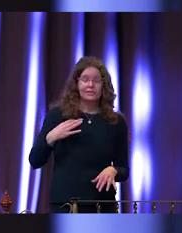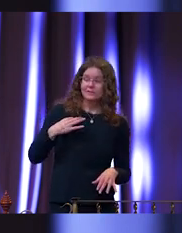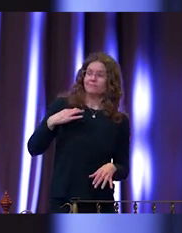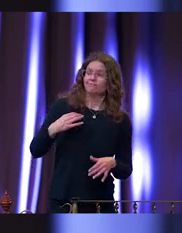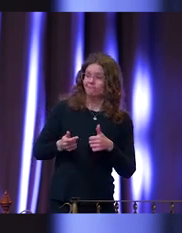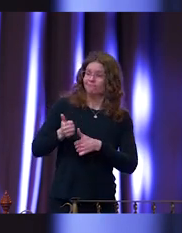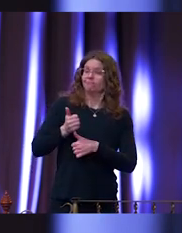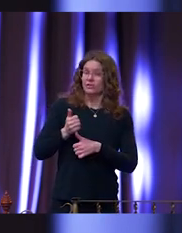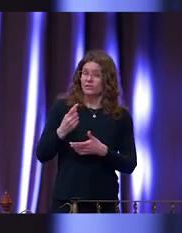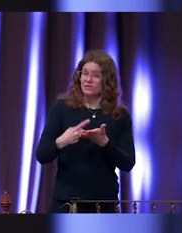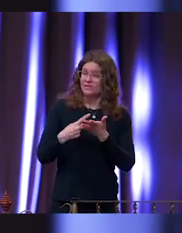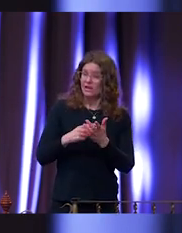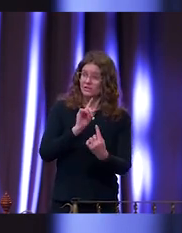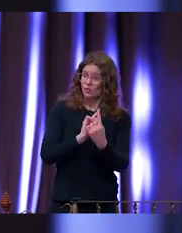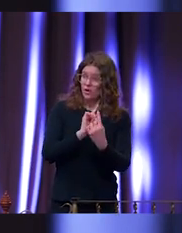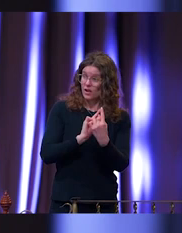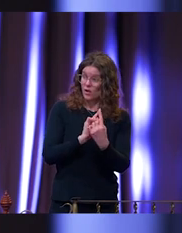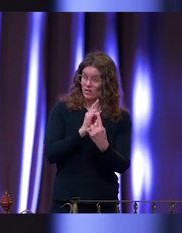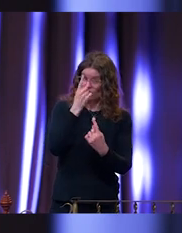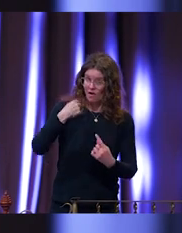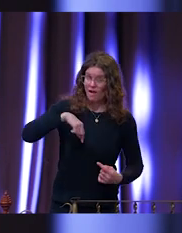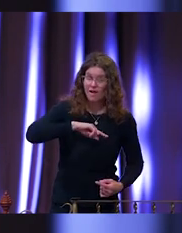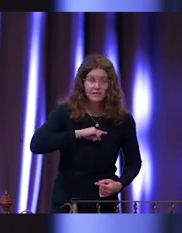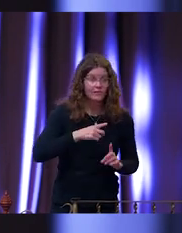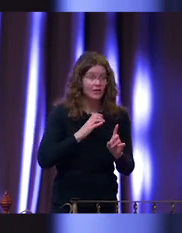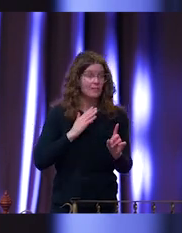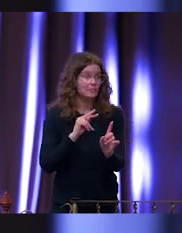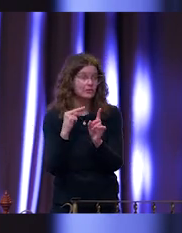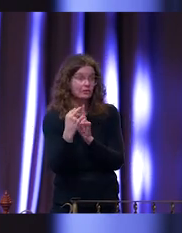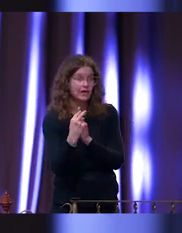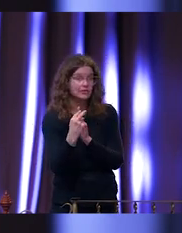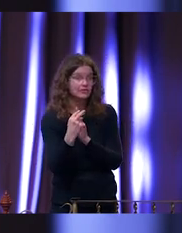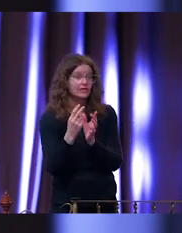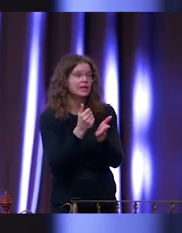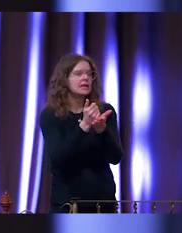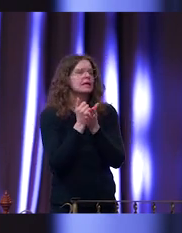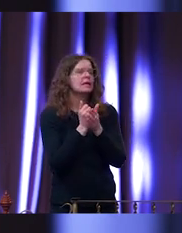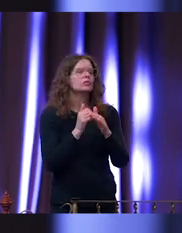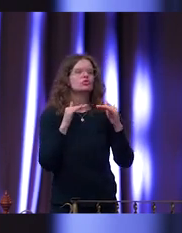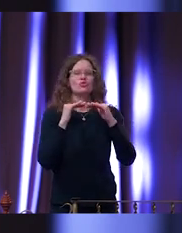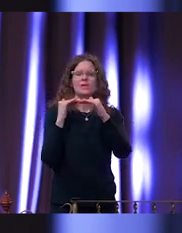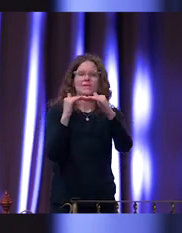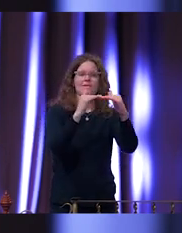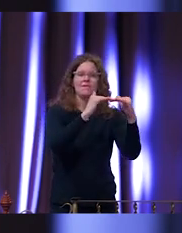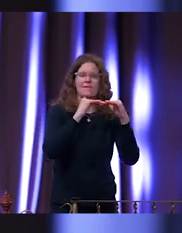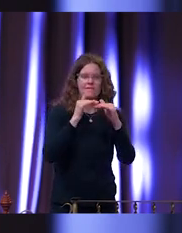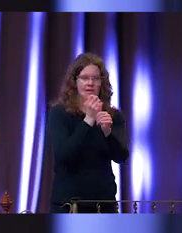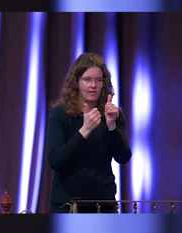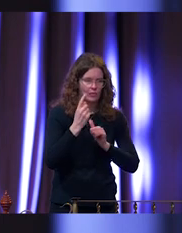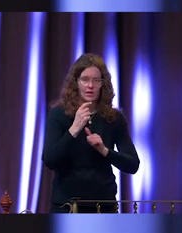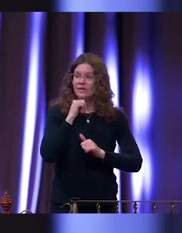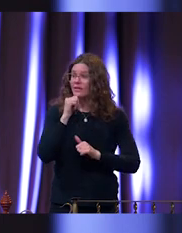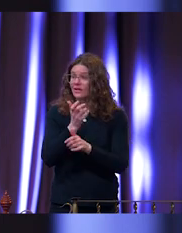able to talk to you one-on-one, for us, it, from my perspective, what it does is help level the playing field. Not everyone is as